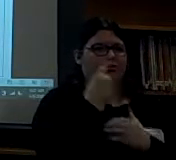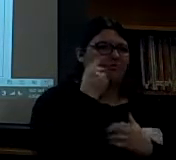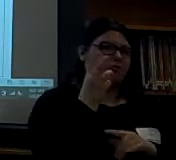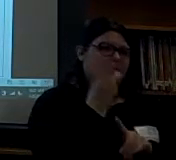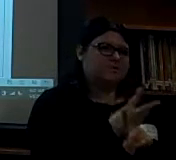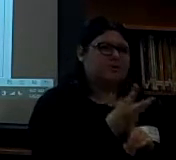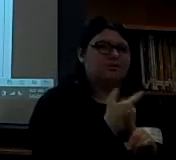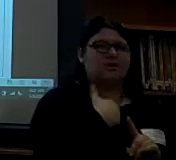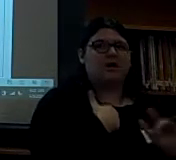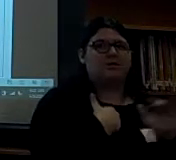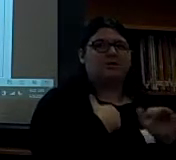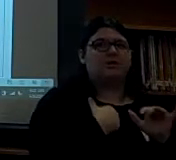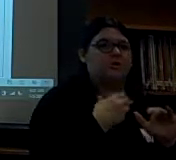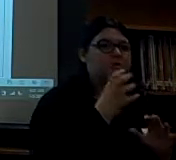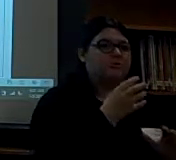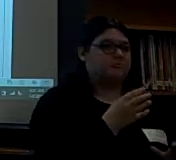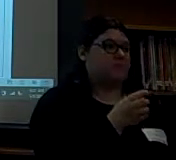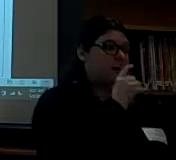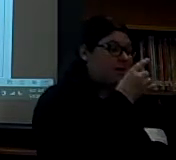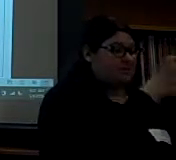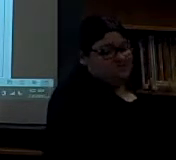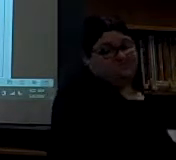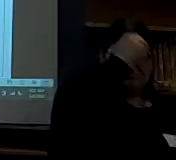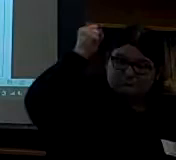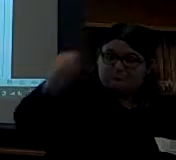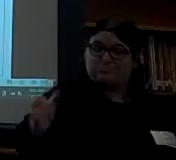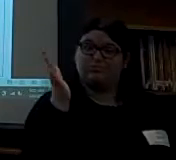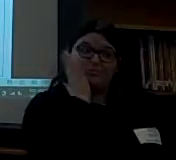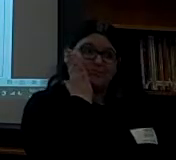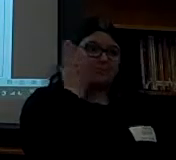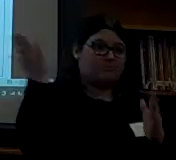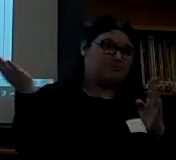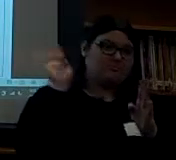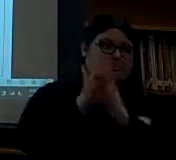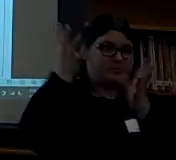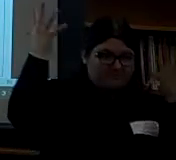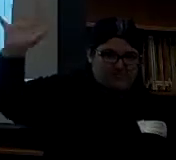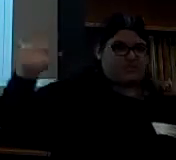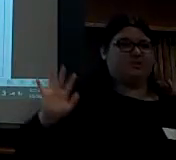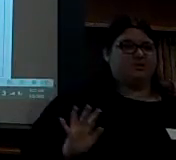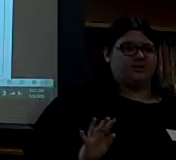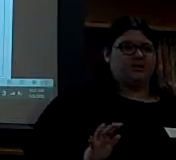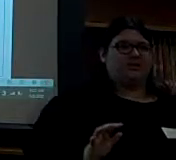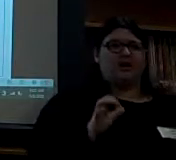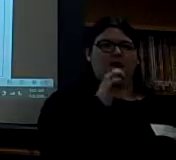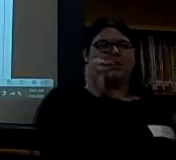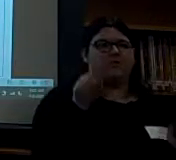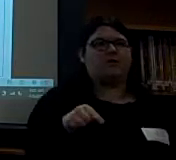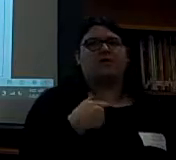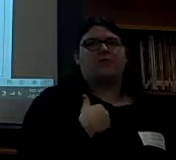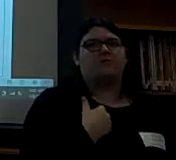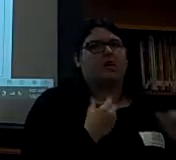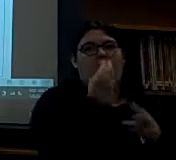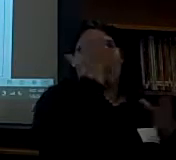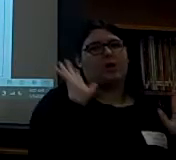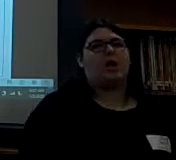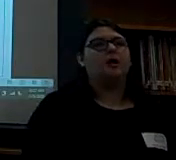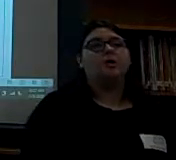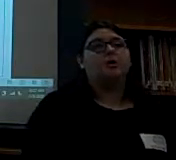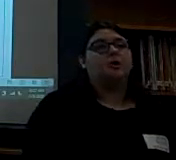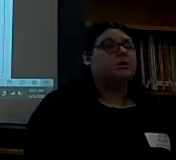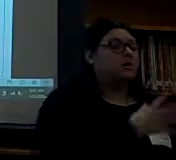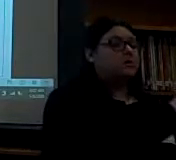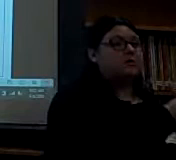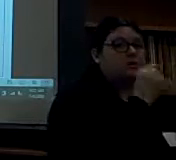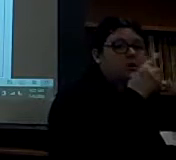would like just be like, take them and just put them in their room and shut the door. I'm like, I'm done. Absolutely. When they won't go, I'm just like, I don't care. Absolutely. You take them, you put them in